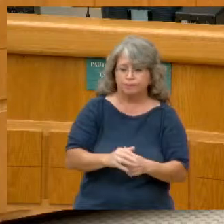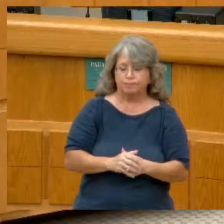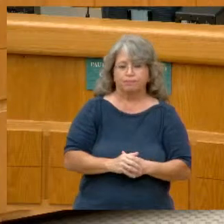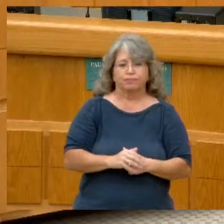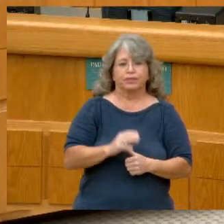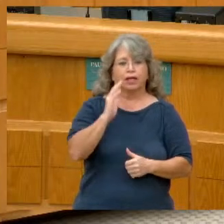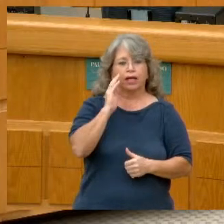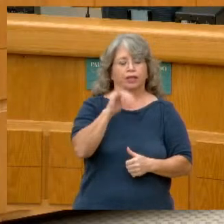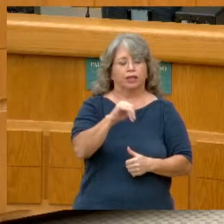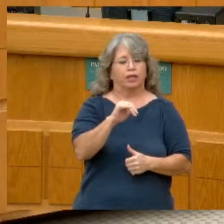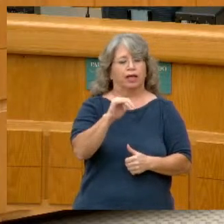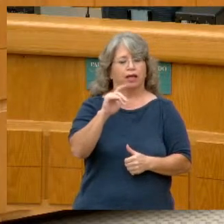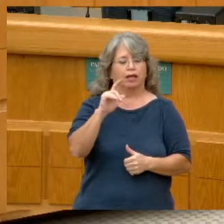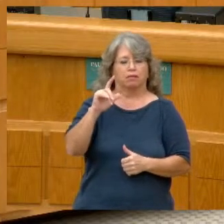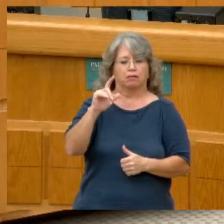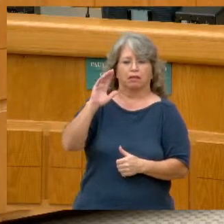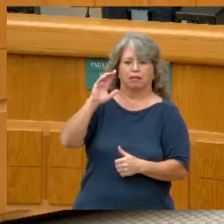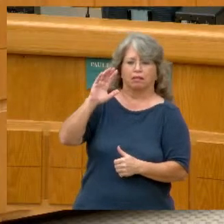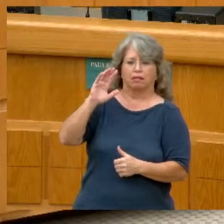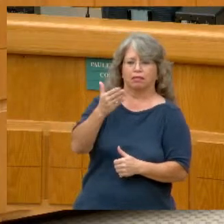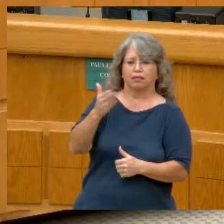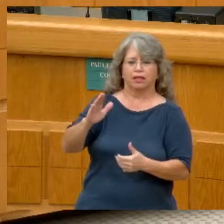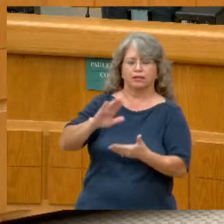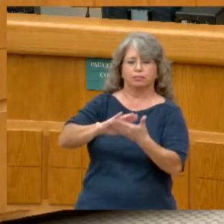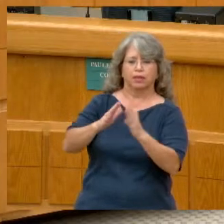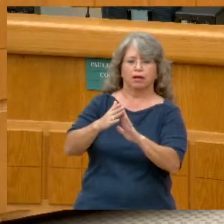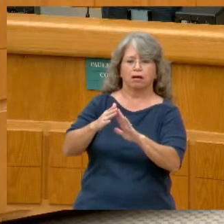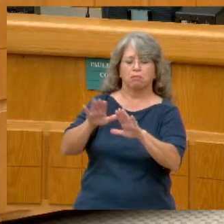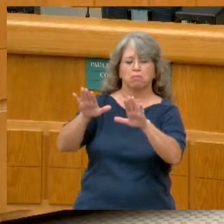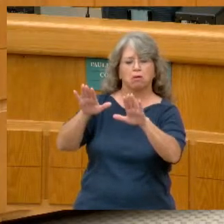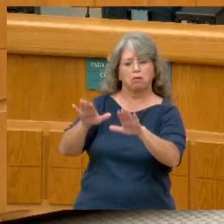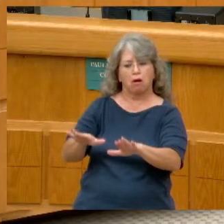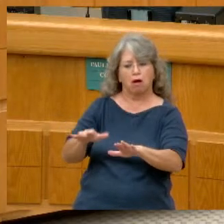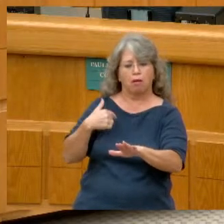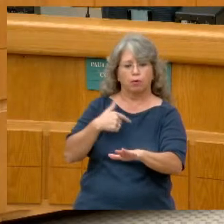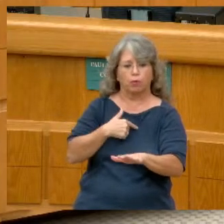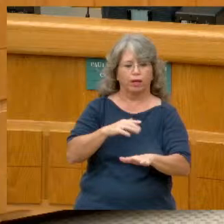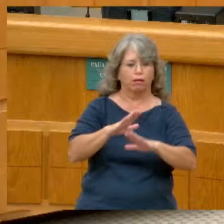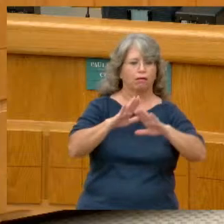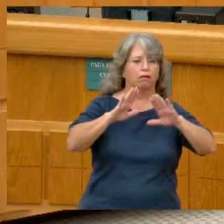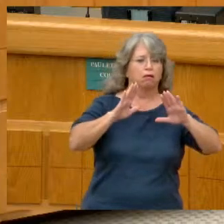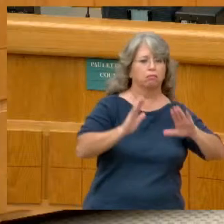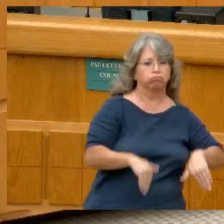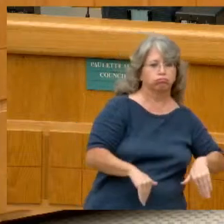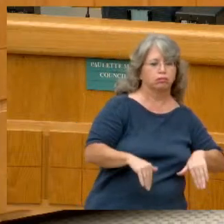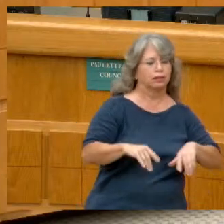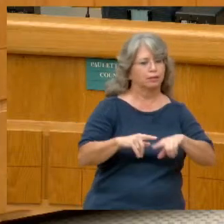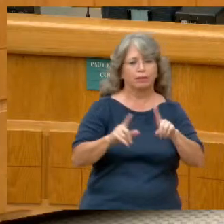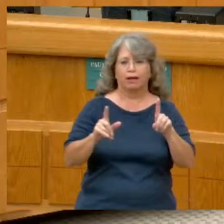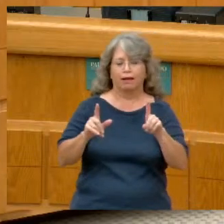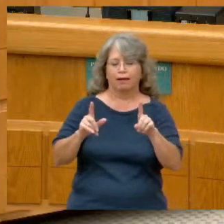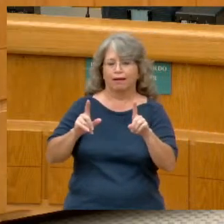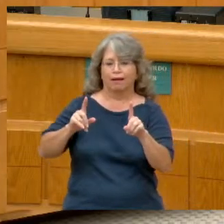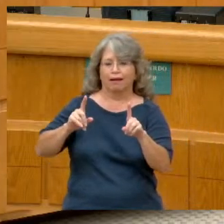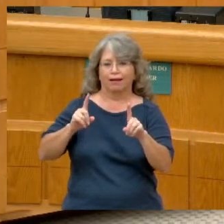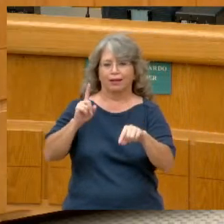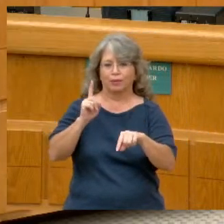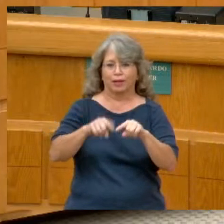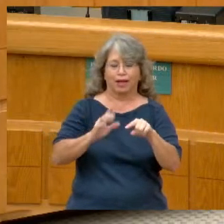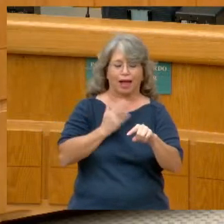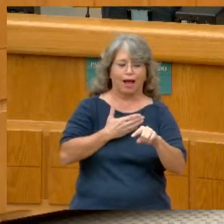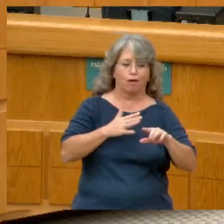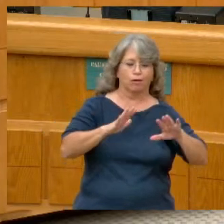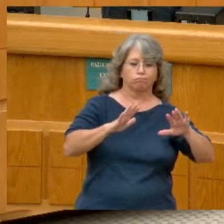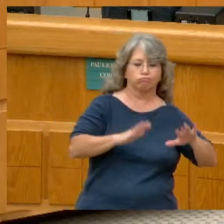get relaxed, we seem to relax and think we don't have to abide by them as much, but I think you'll see the numbers are showing that our relaxing is